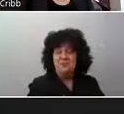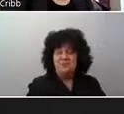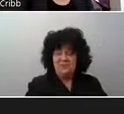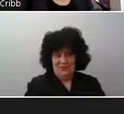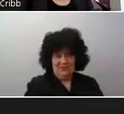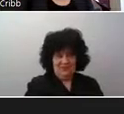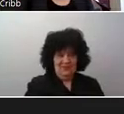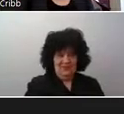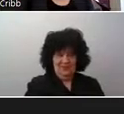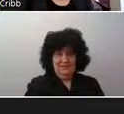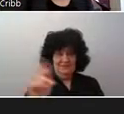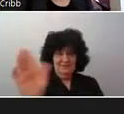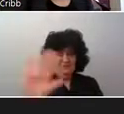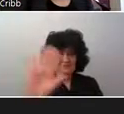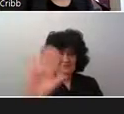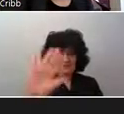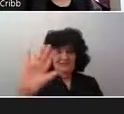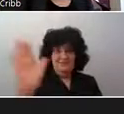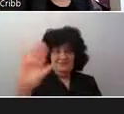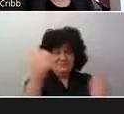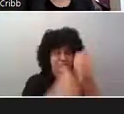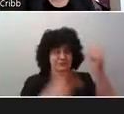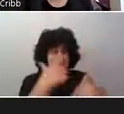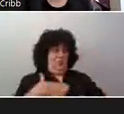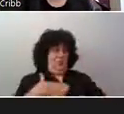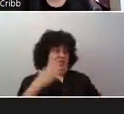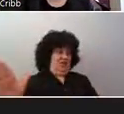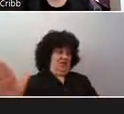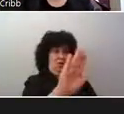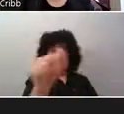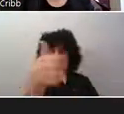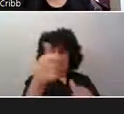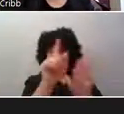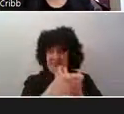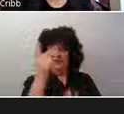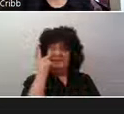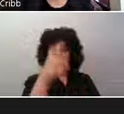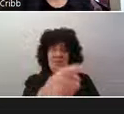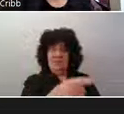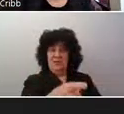Okay, great. Thank you, Boris. Everyone enjoy the 10 minutes and we will see you at 10 after.